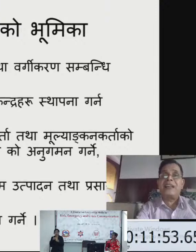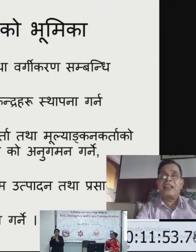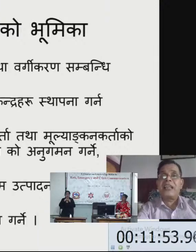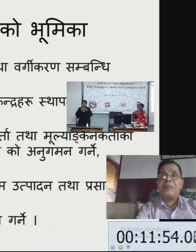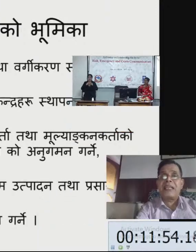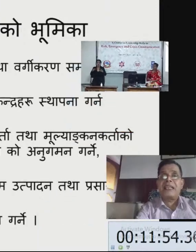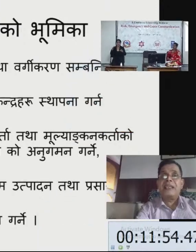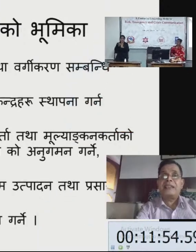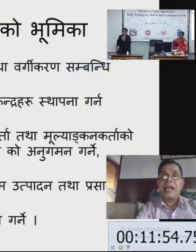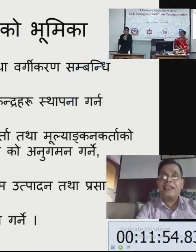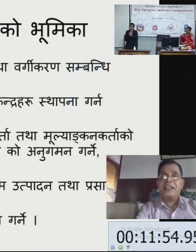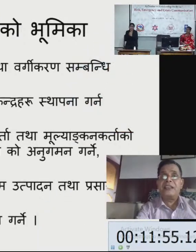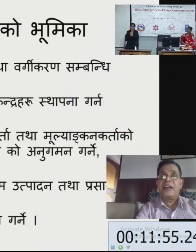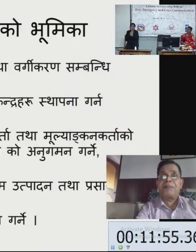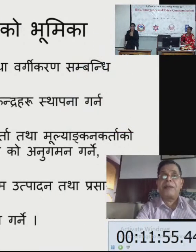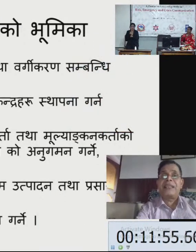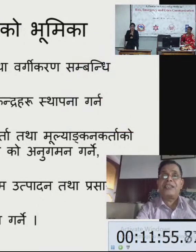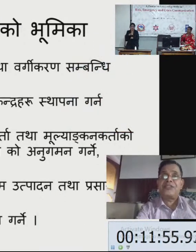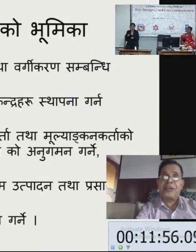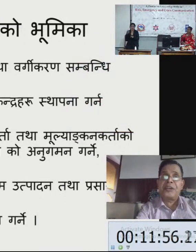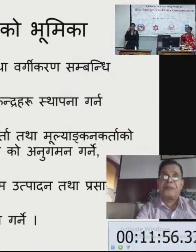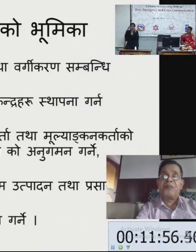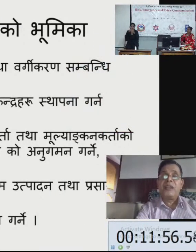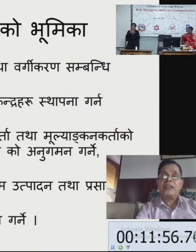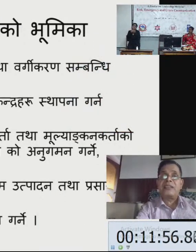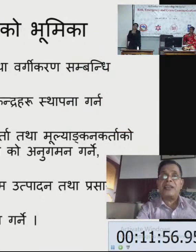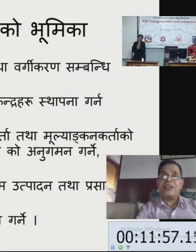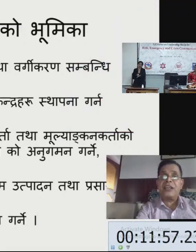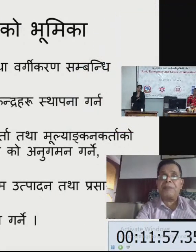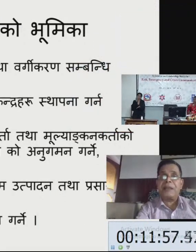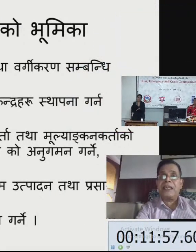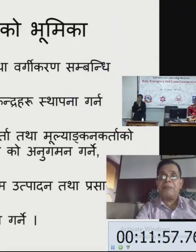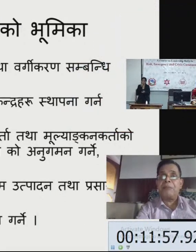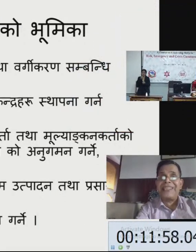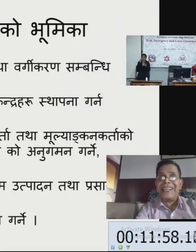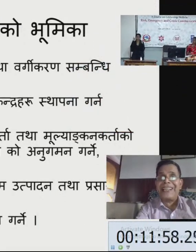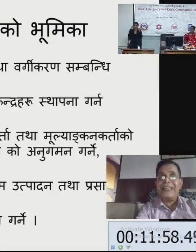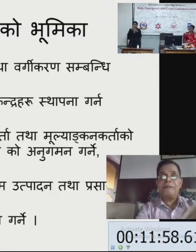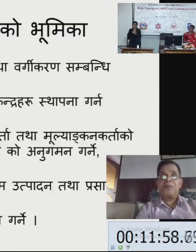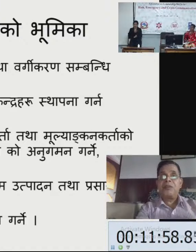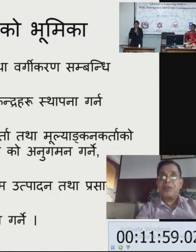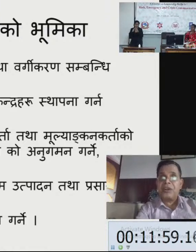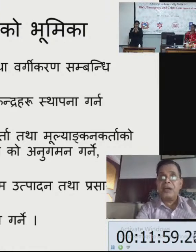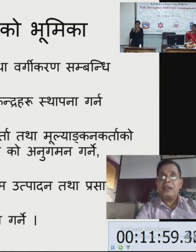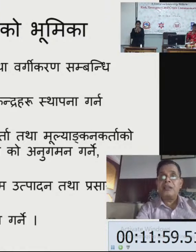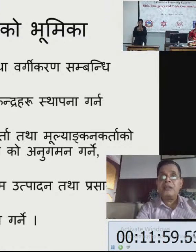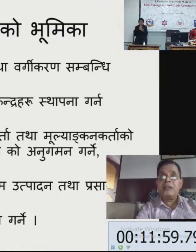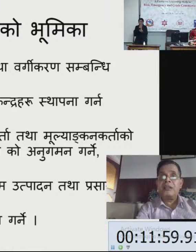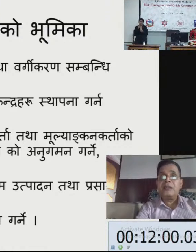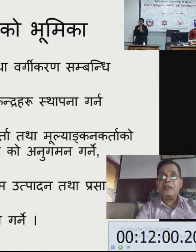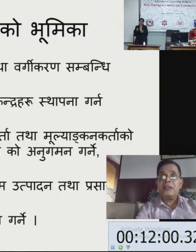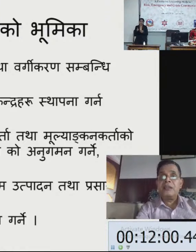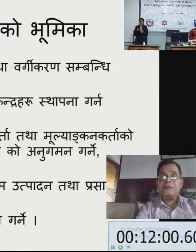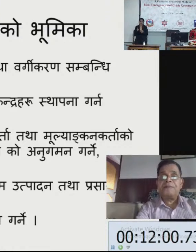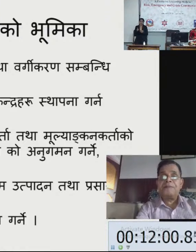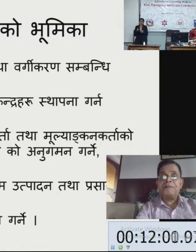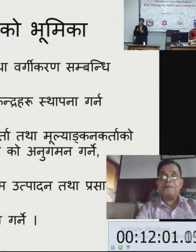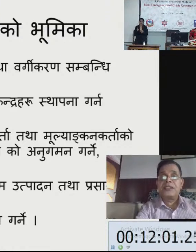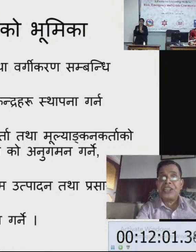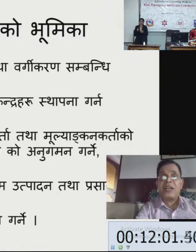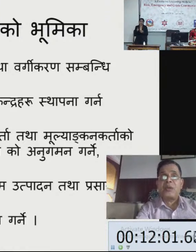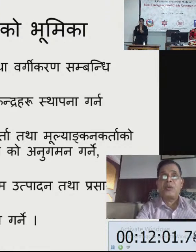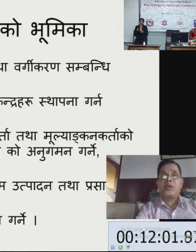that lessons from the television. So the teachers, schools, and with the support of municipality and the television